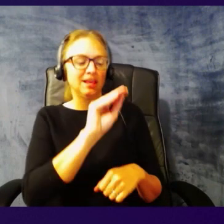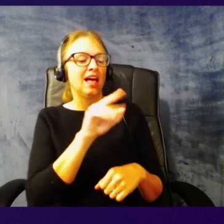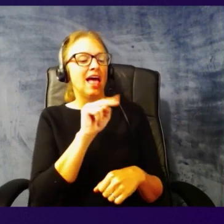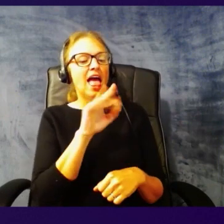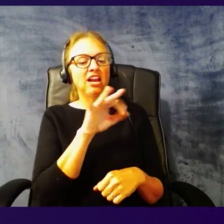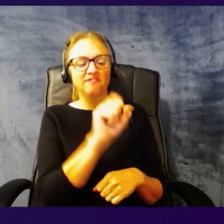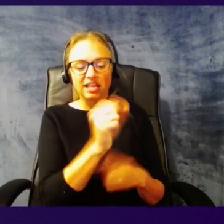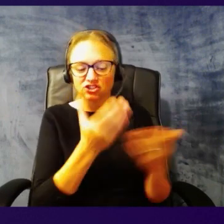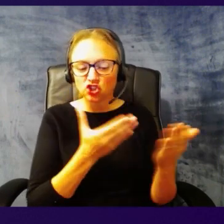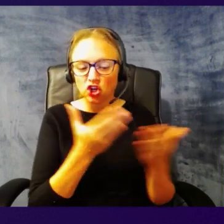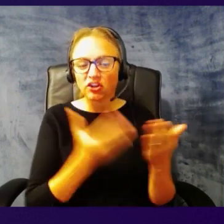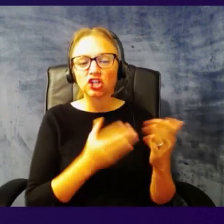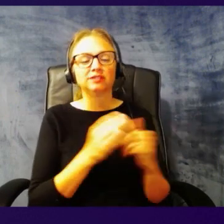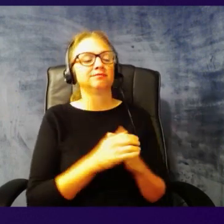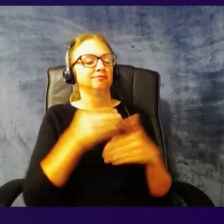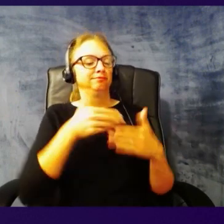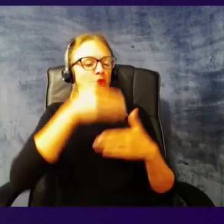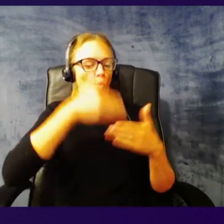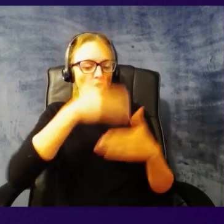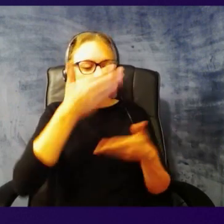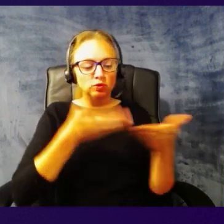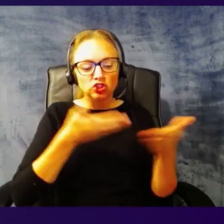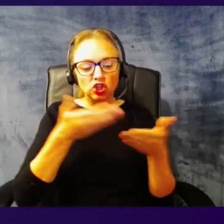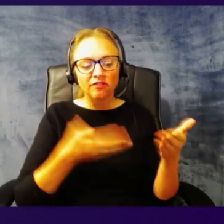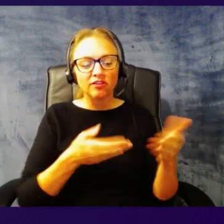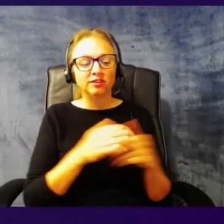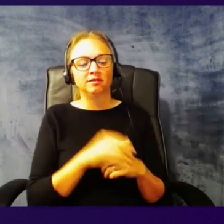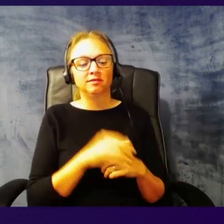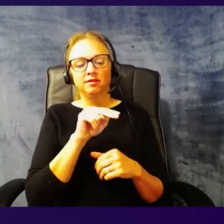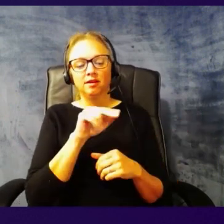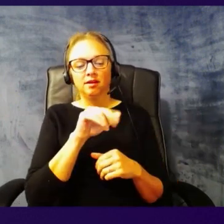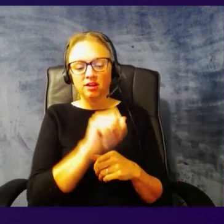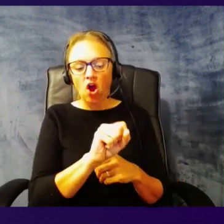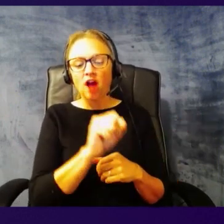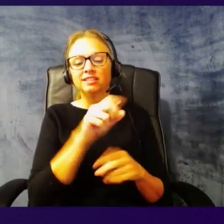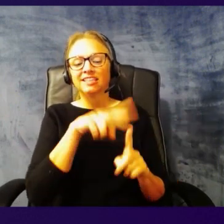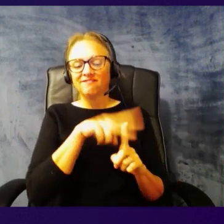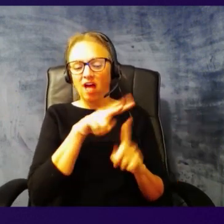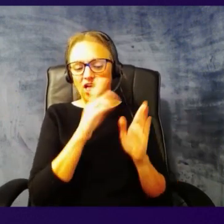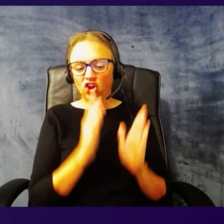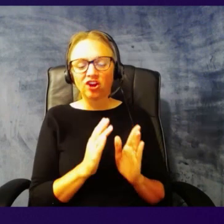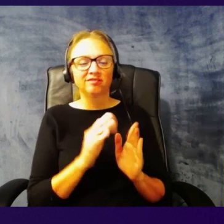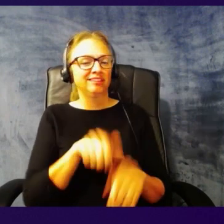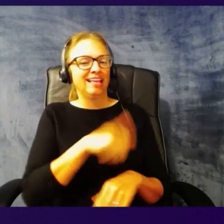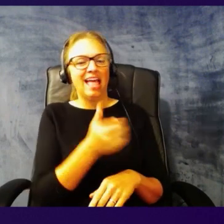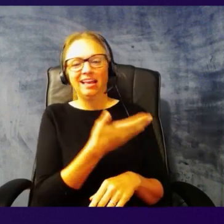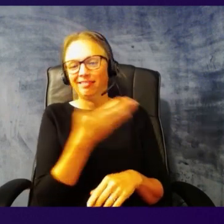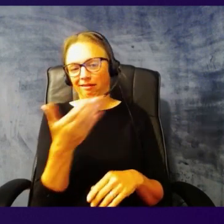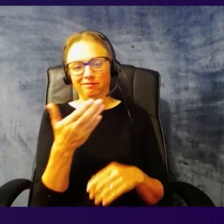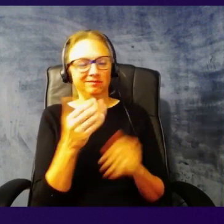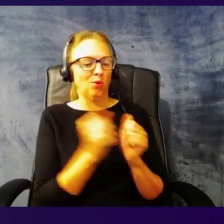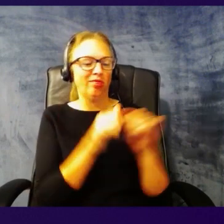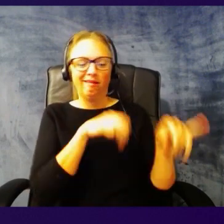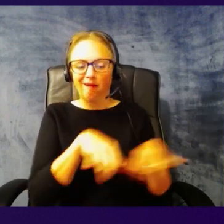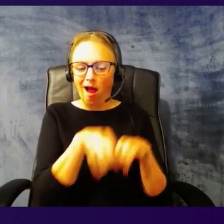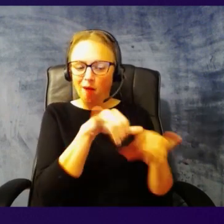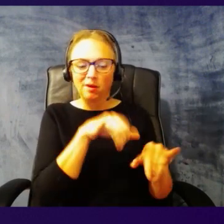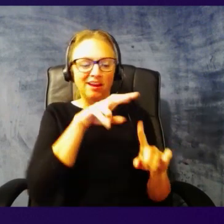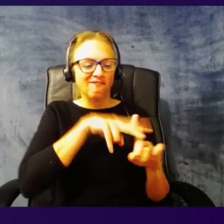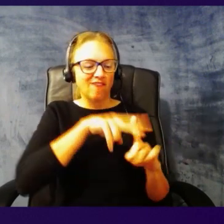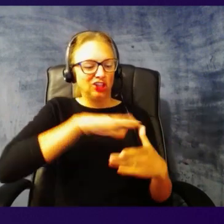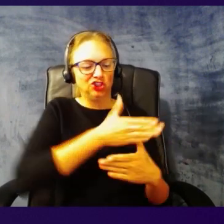servers, Windows servers, NAS filers, anything that talks NFS or SMB protocol, common file sharing protocols.